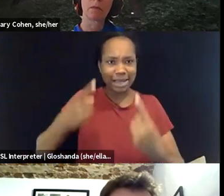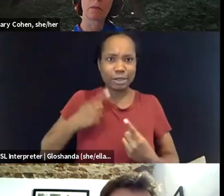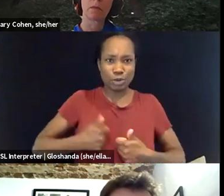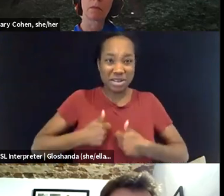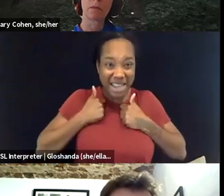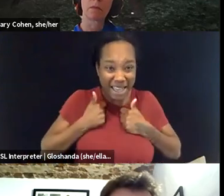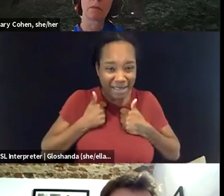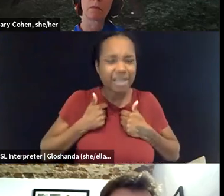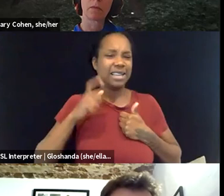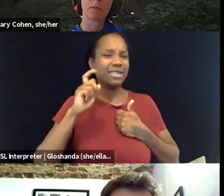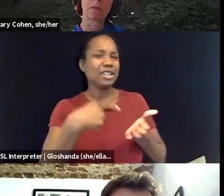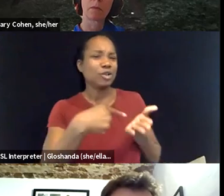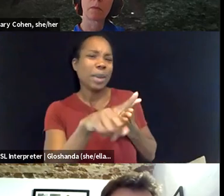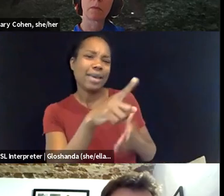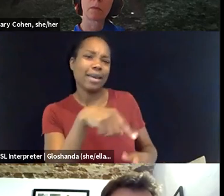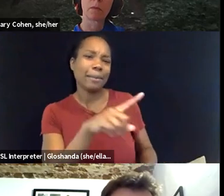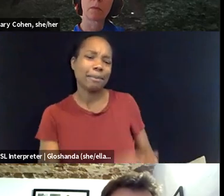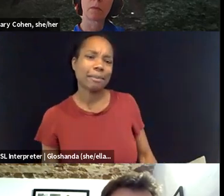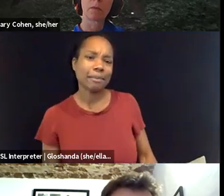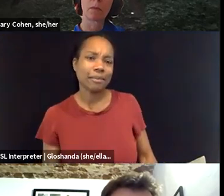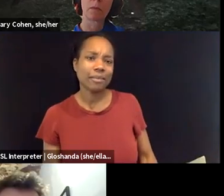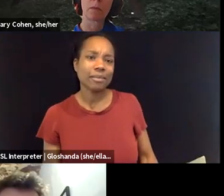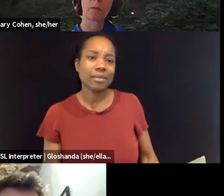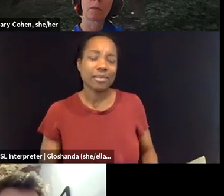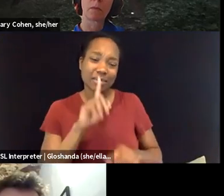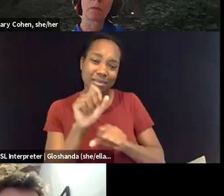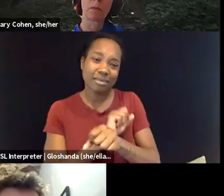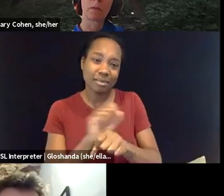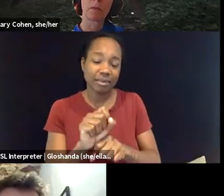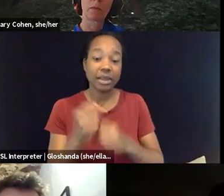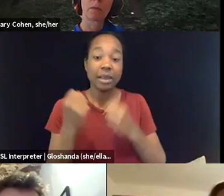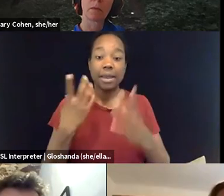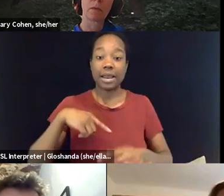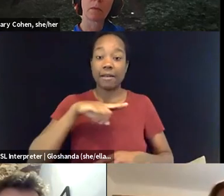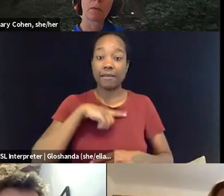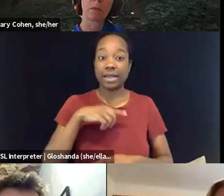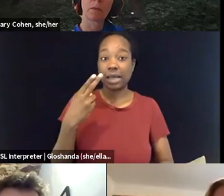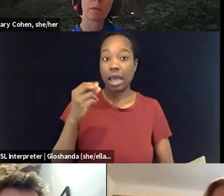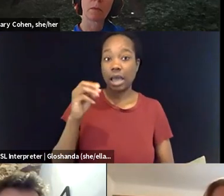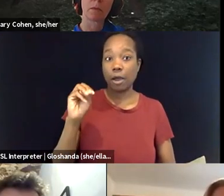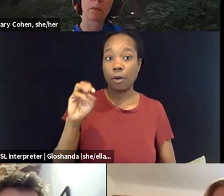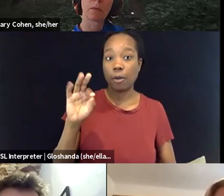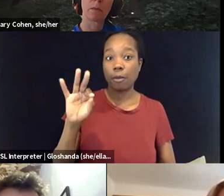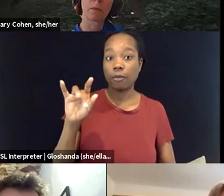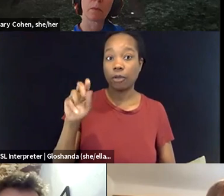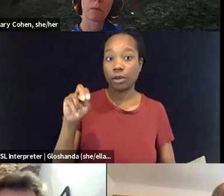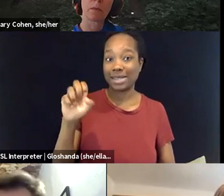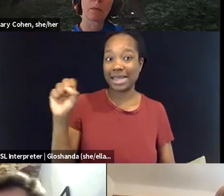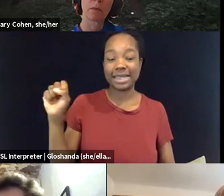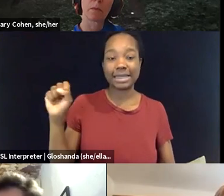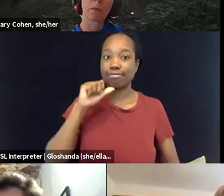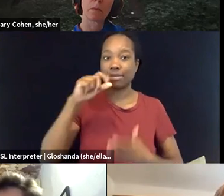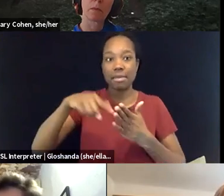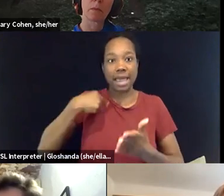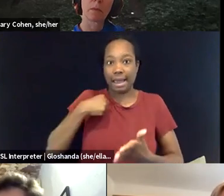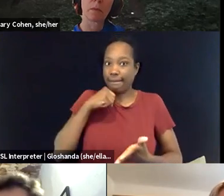that's real too. A lot of us at Homefulness are not paid. I don't get paid. I do a side hustle of taking